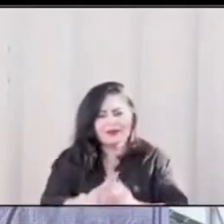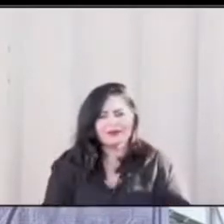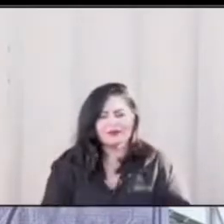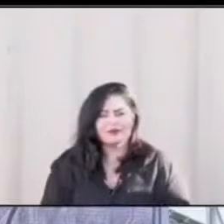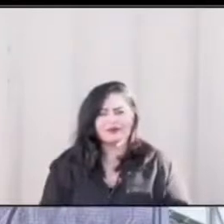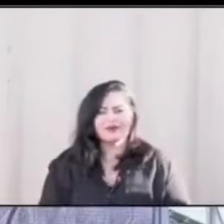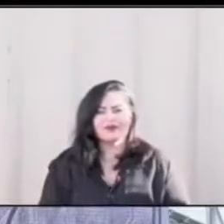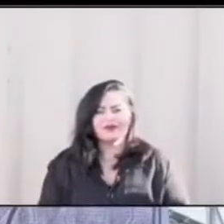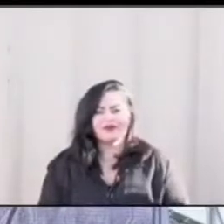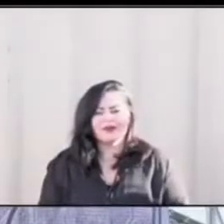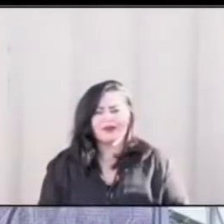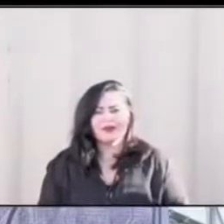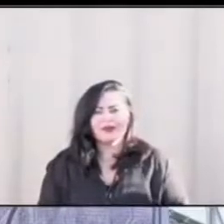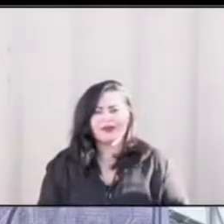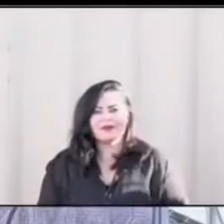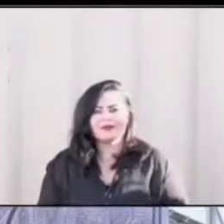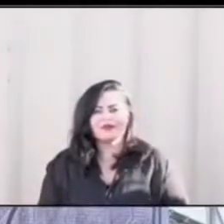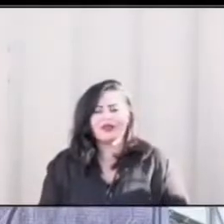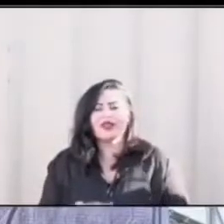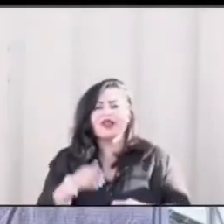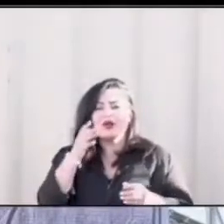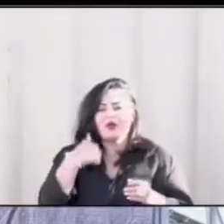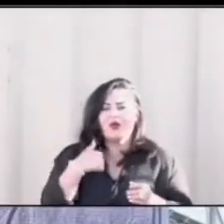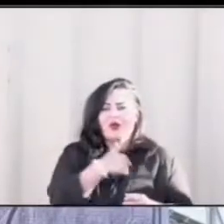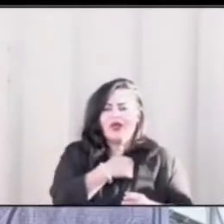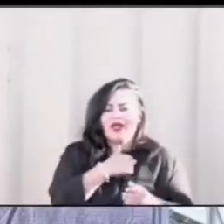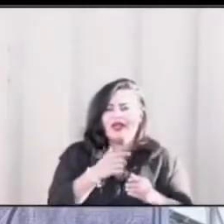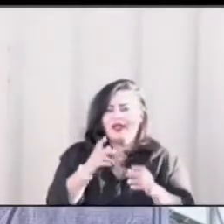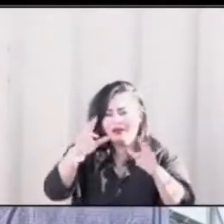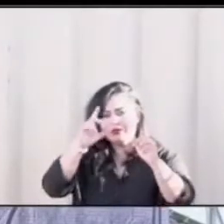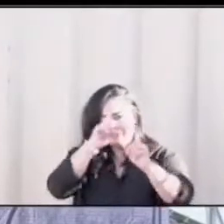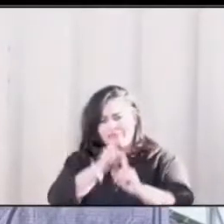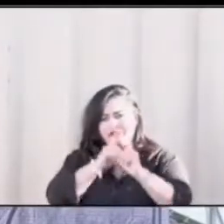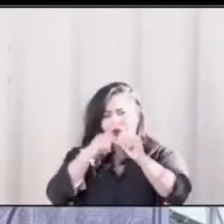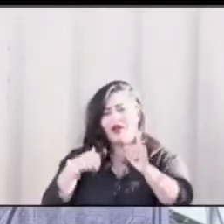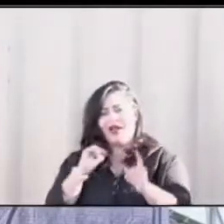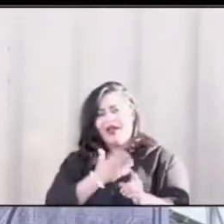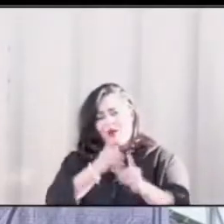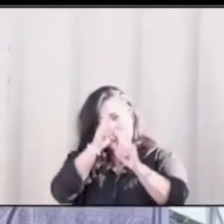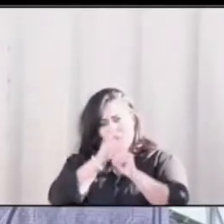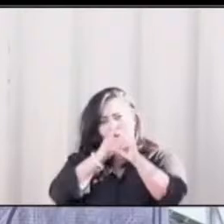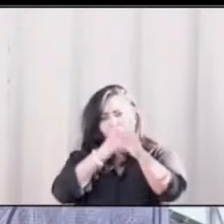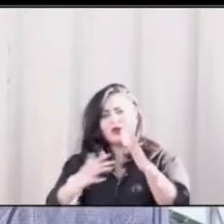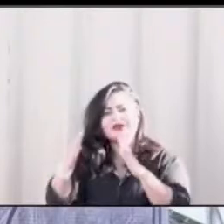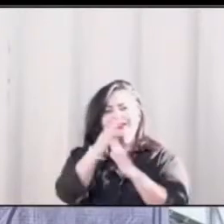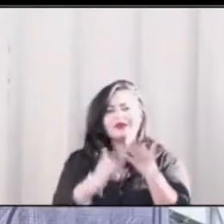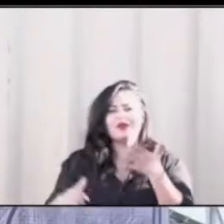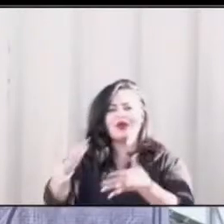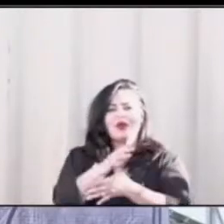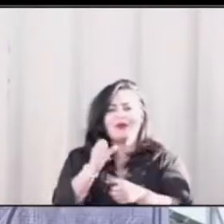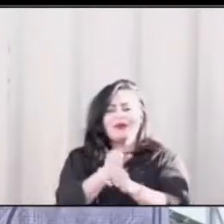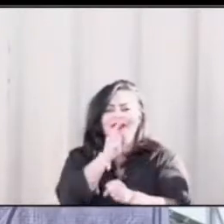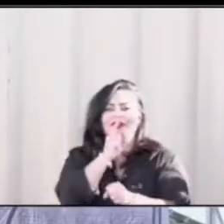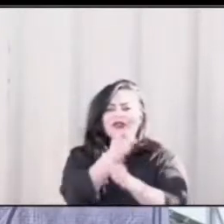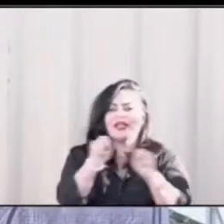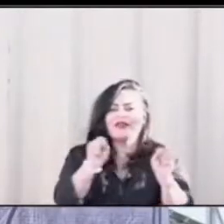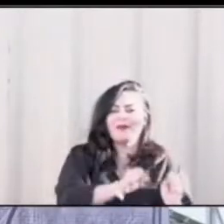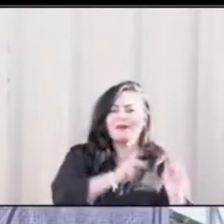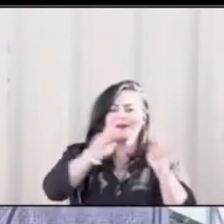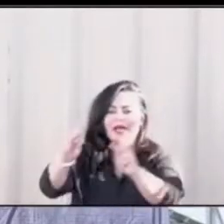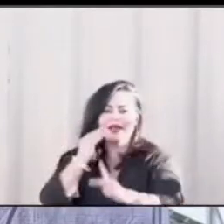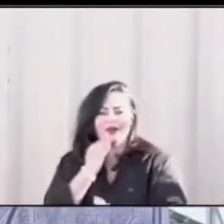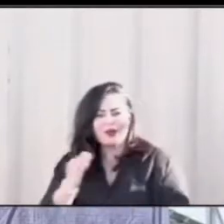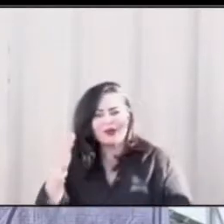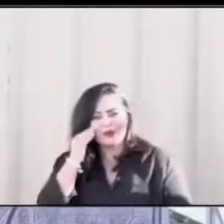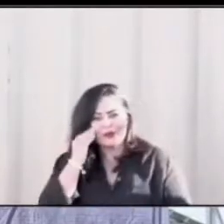business. LAFD repopulation is our top priority right now. Our top priority is a safe return back home, okay?